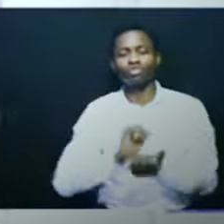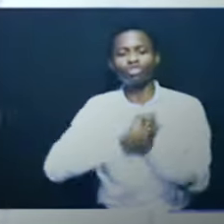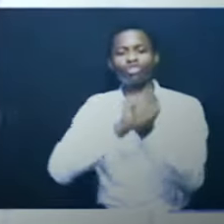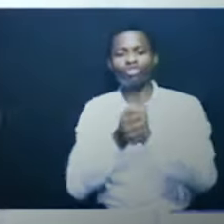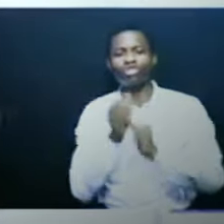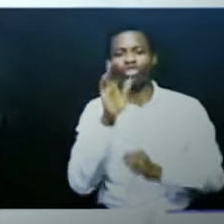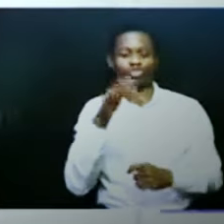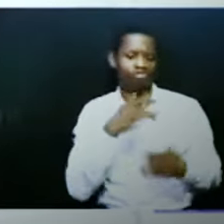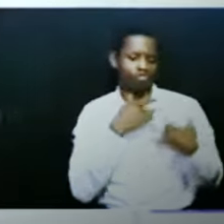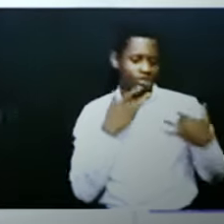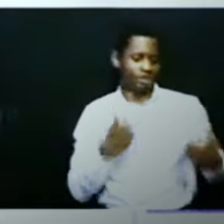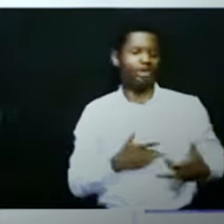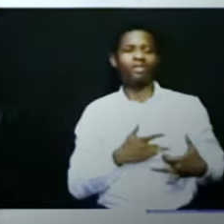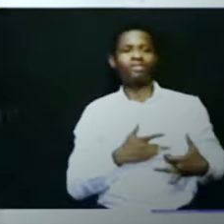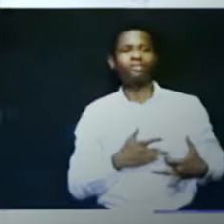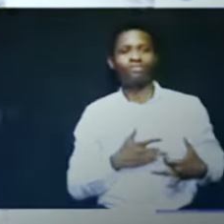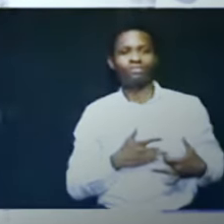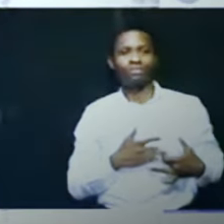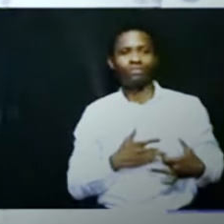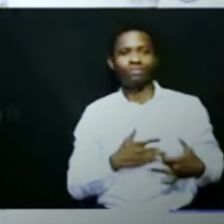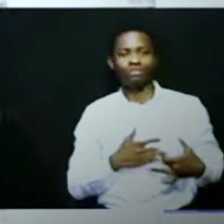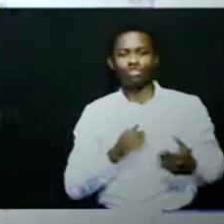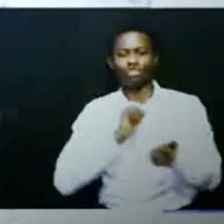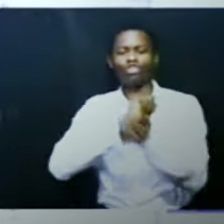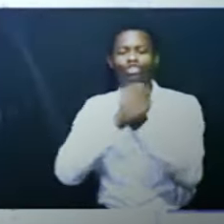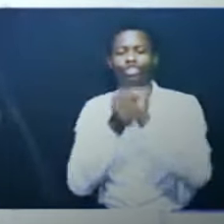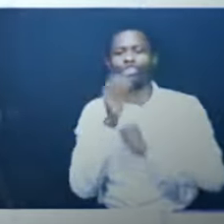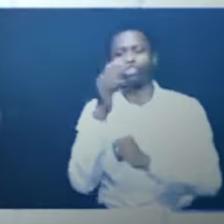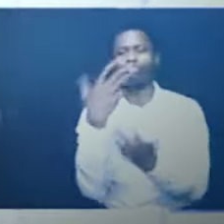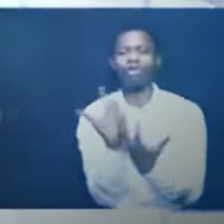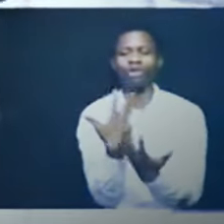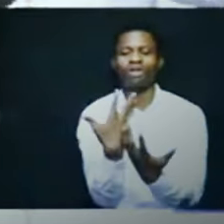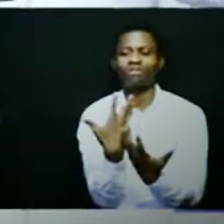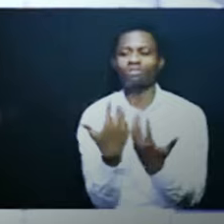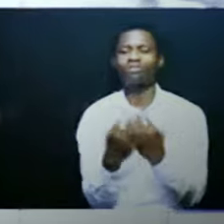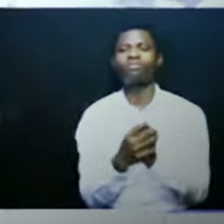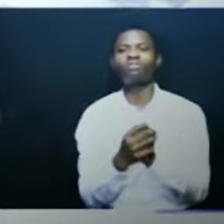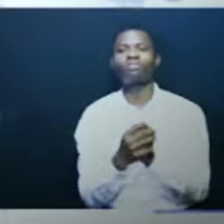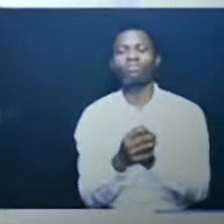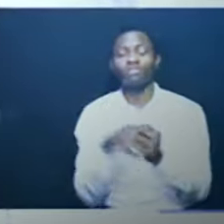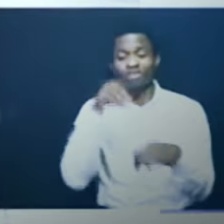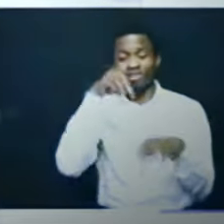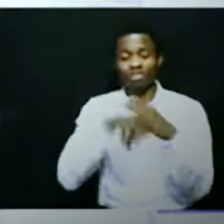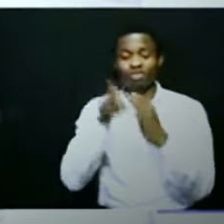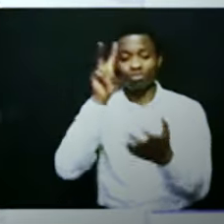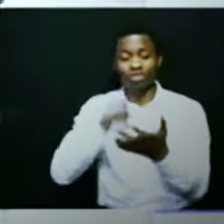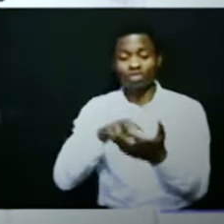Reposition your heart. Reposition your hands. In